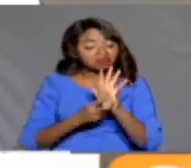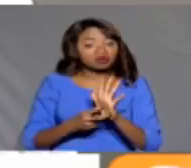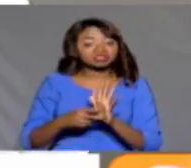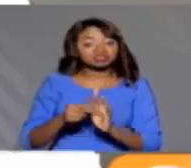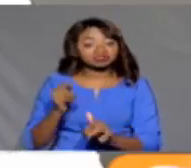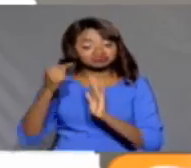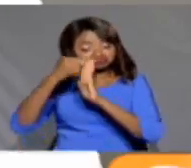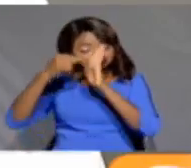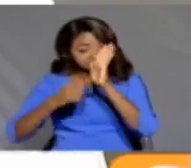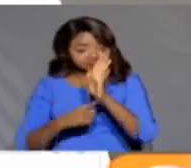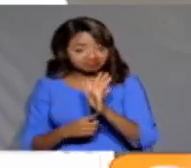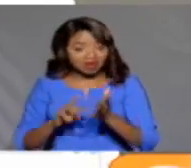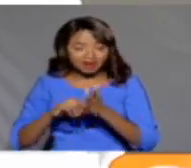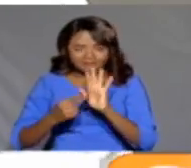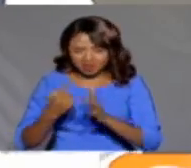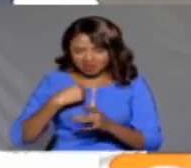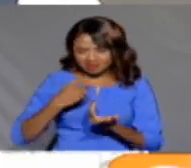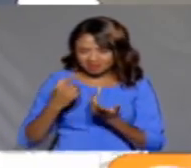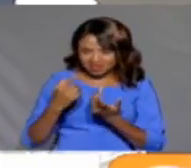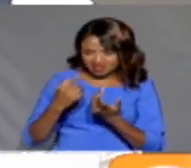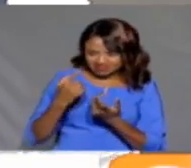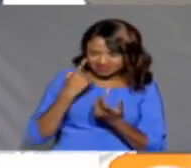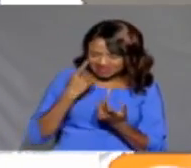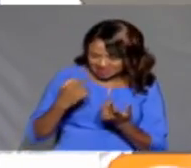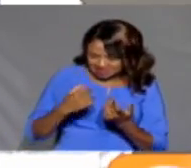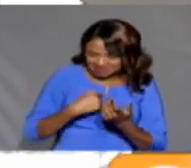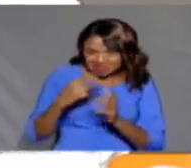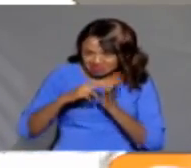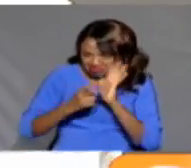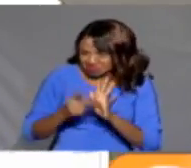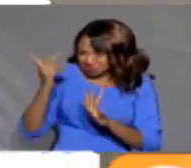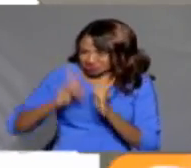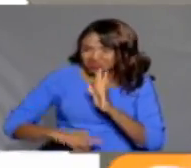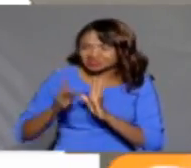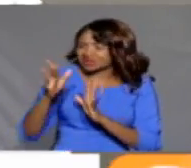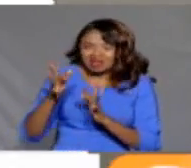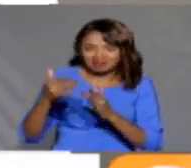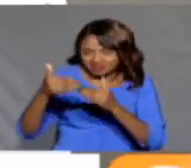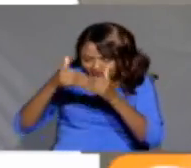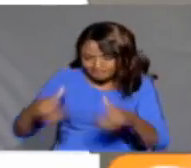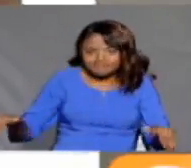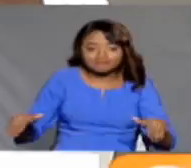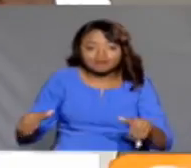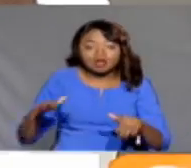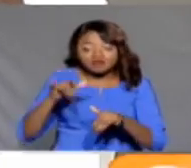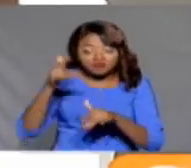project of so and so. It is how you shake off that tag that matters, which is why